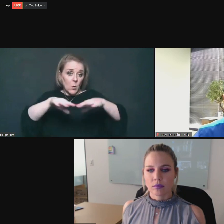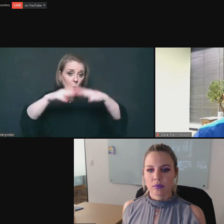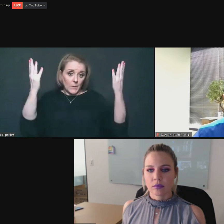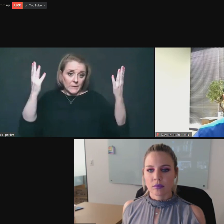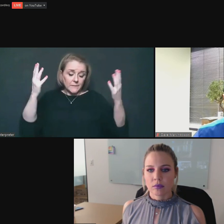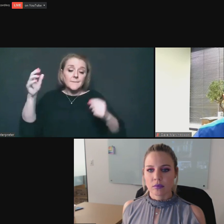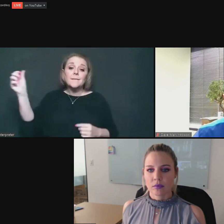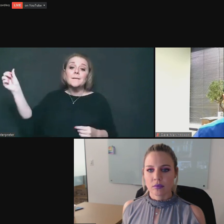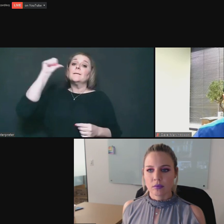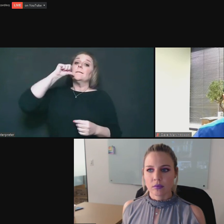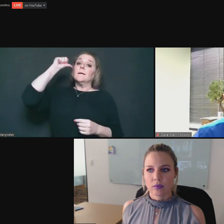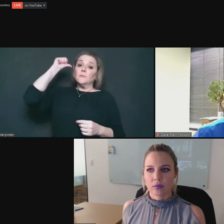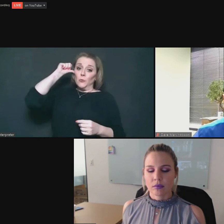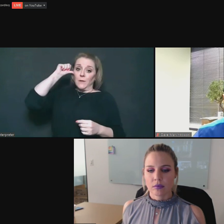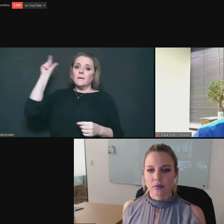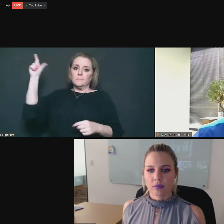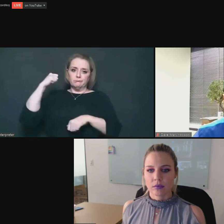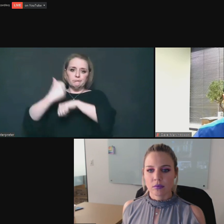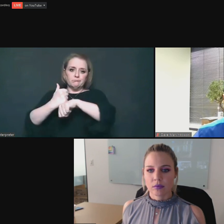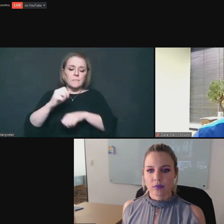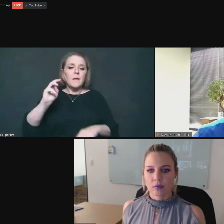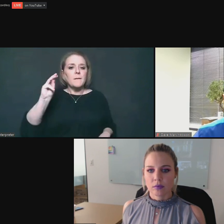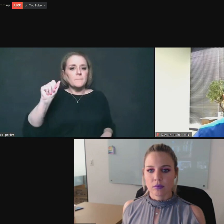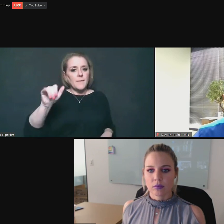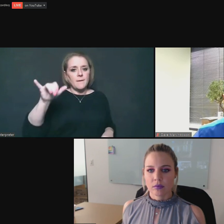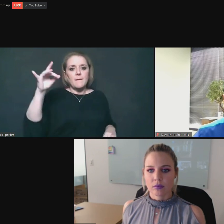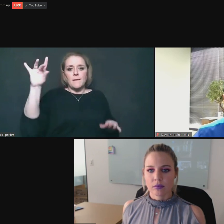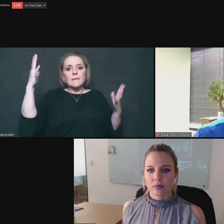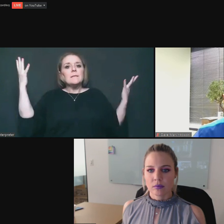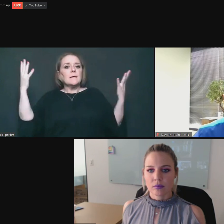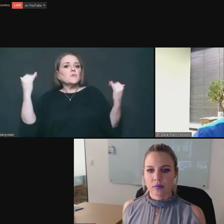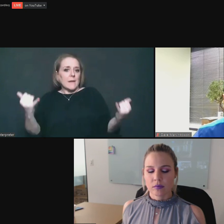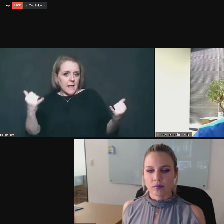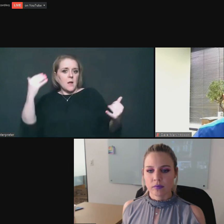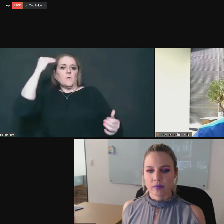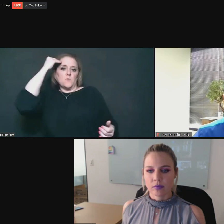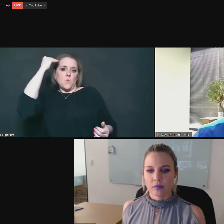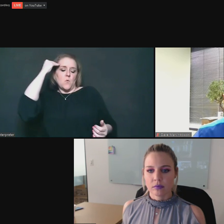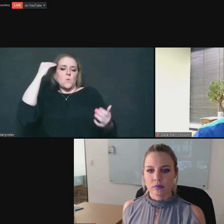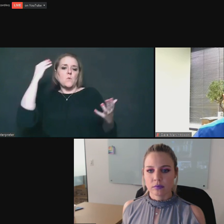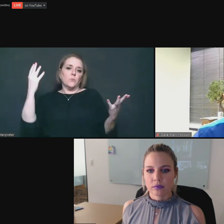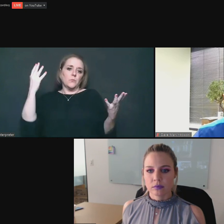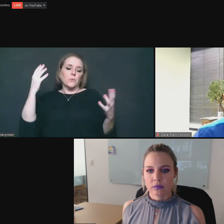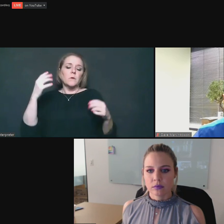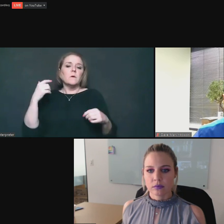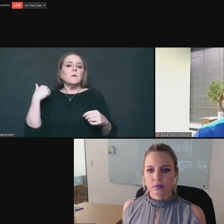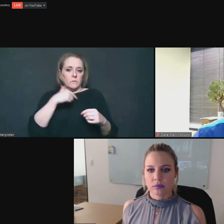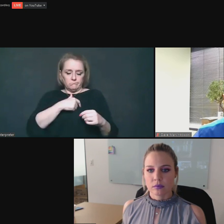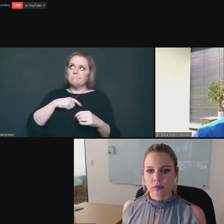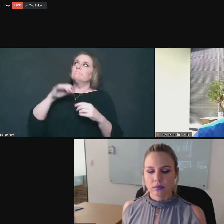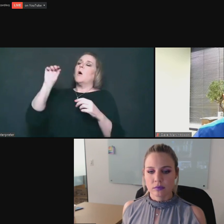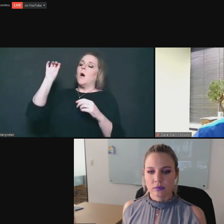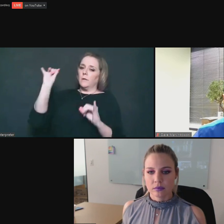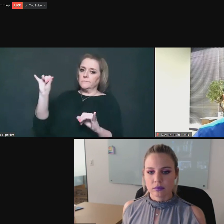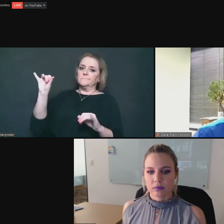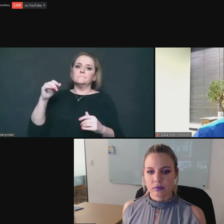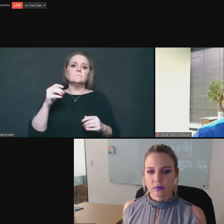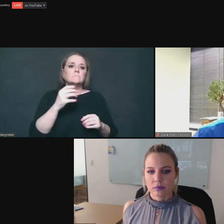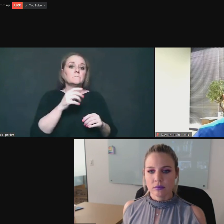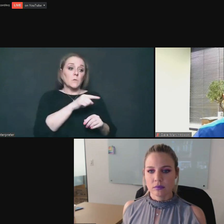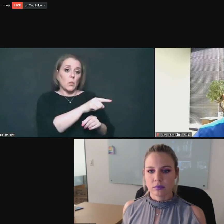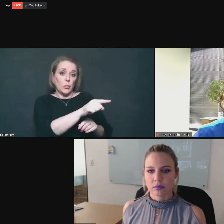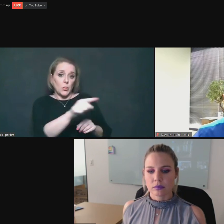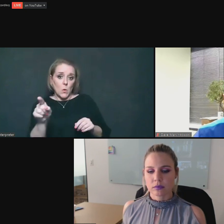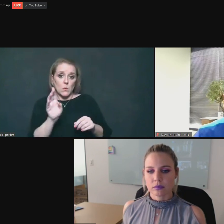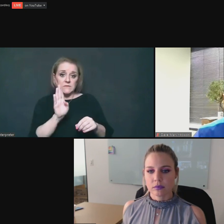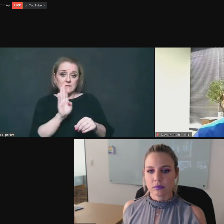industry that's very significant and affects a lot of people will open. So now we know that date, and we can work with those businesses to become